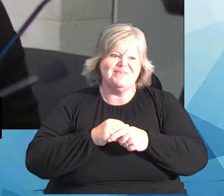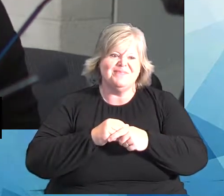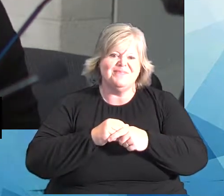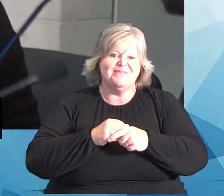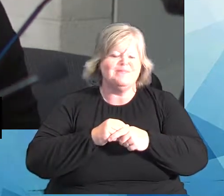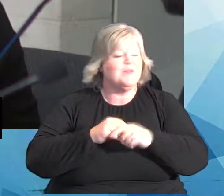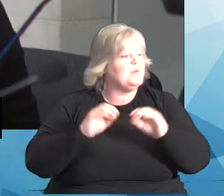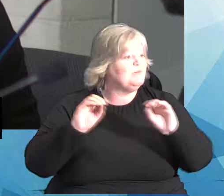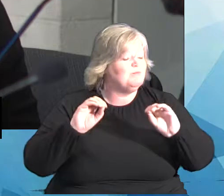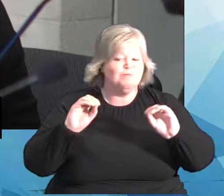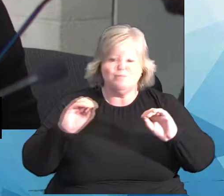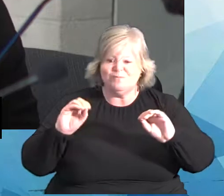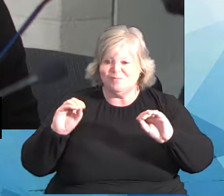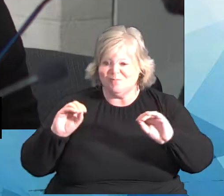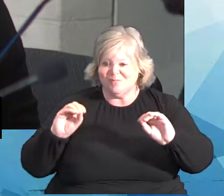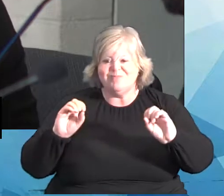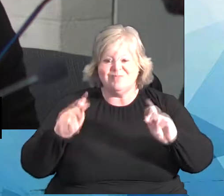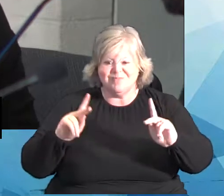No, okay.